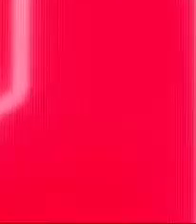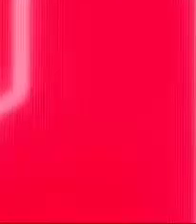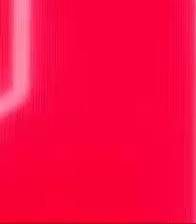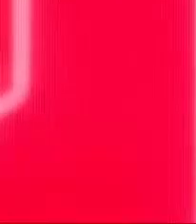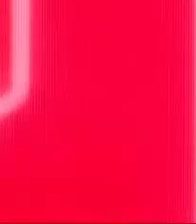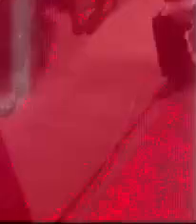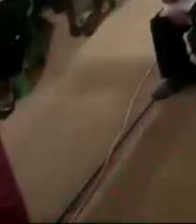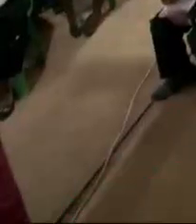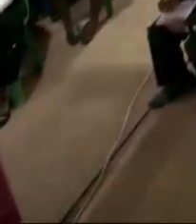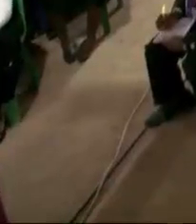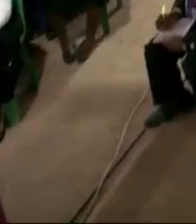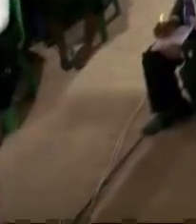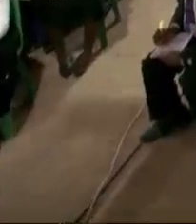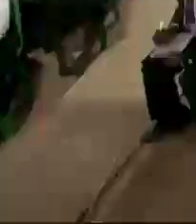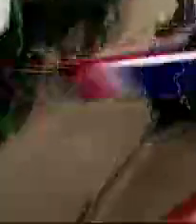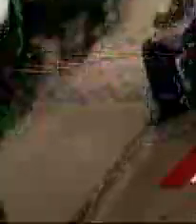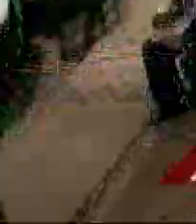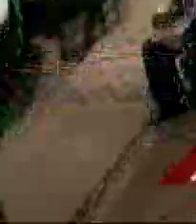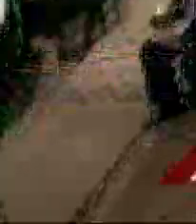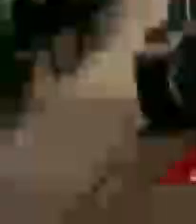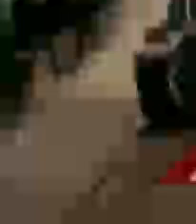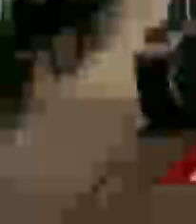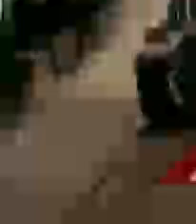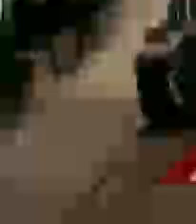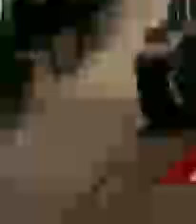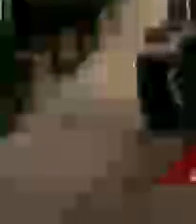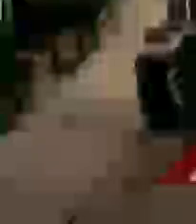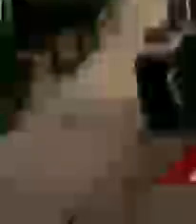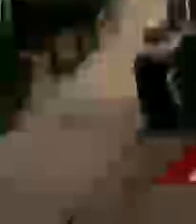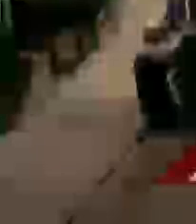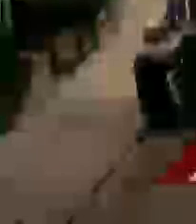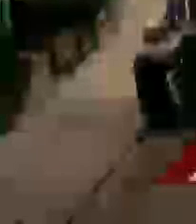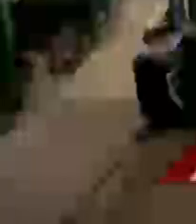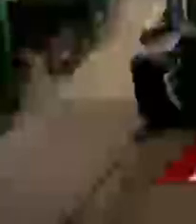from verse 37.